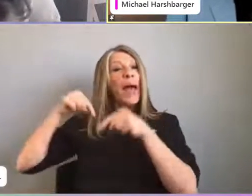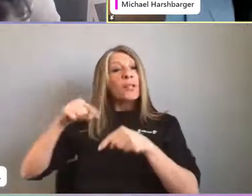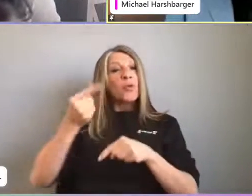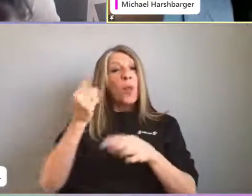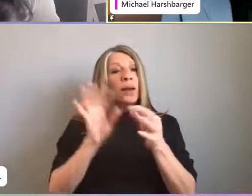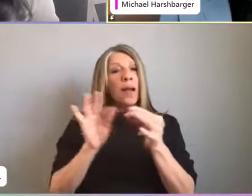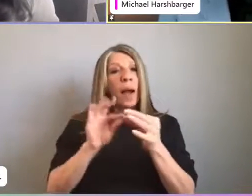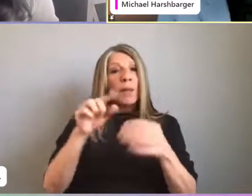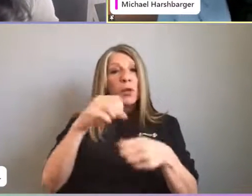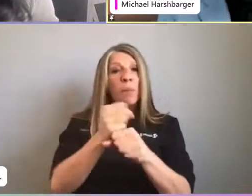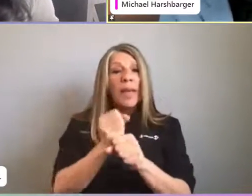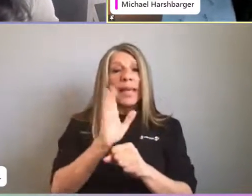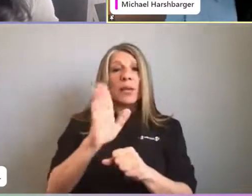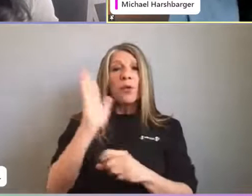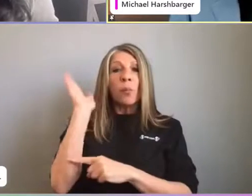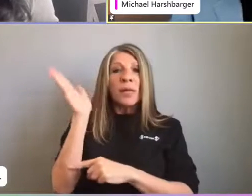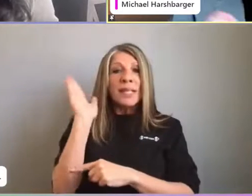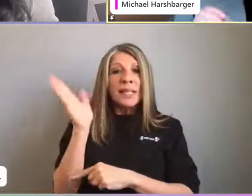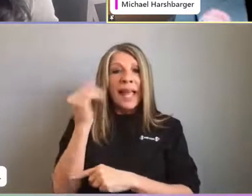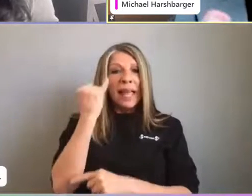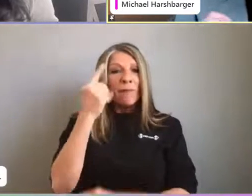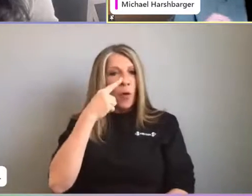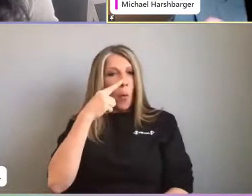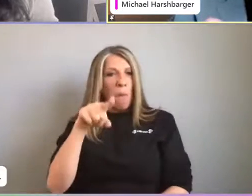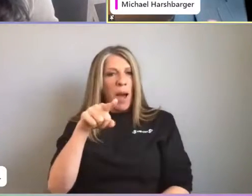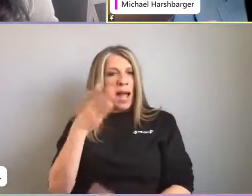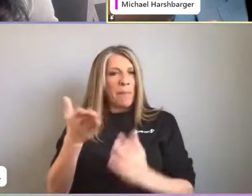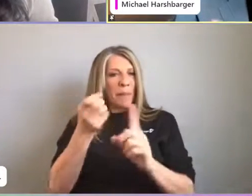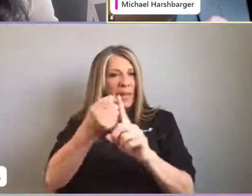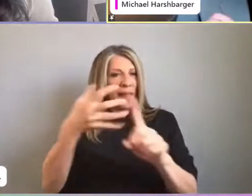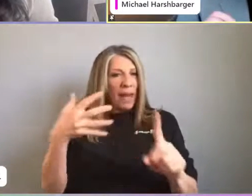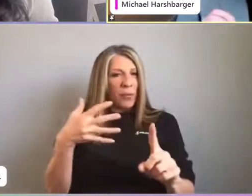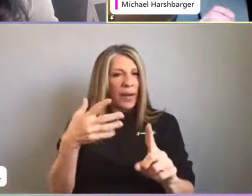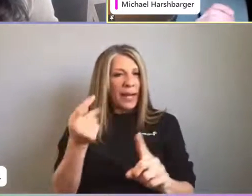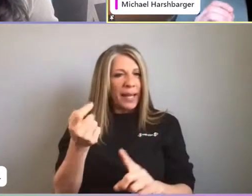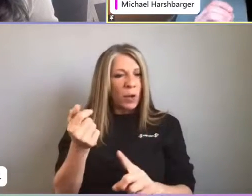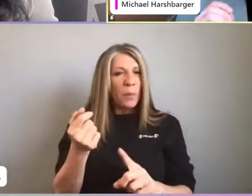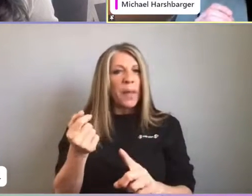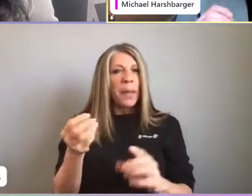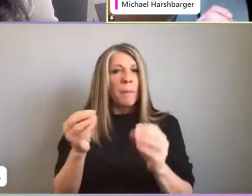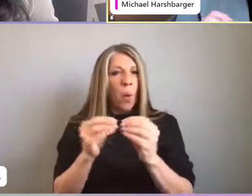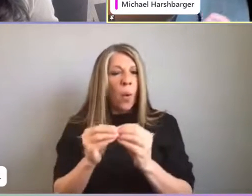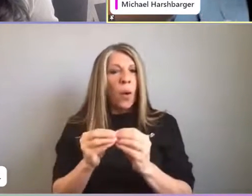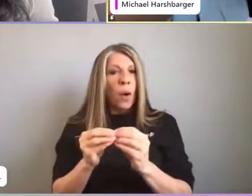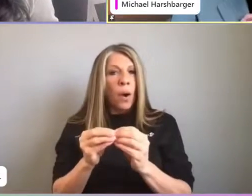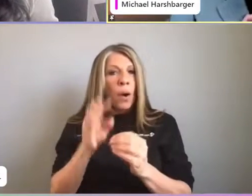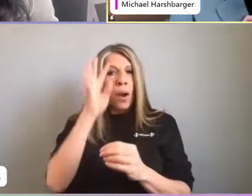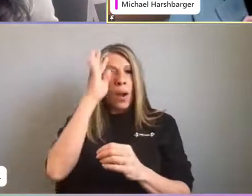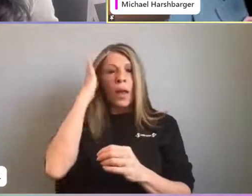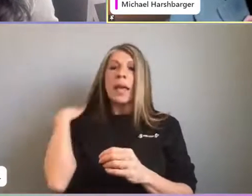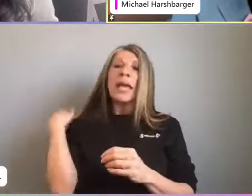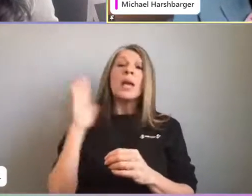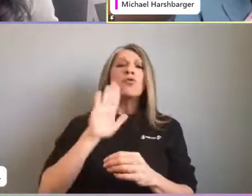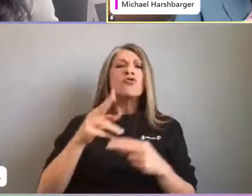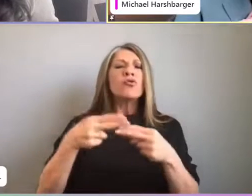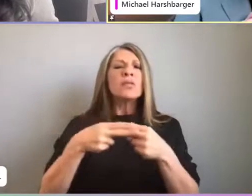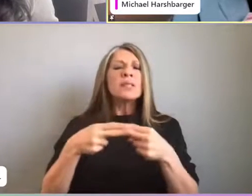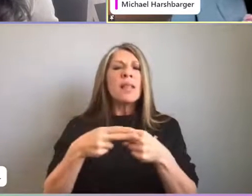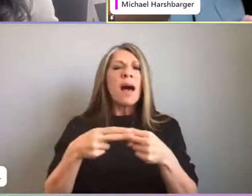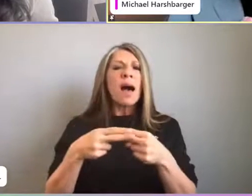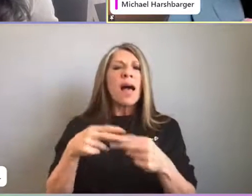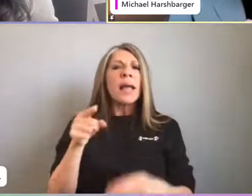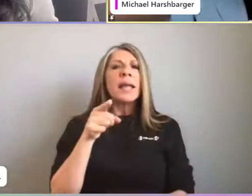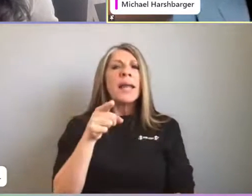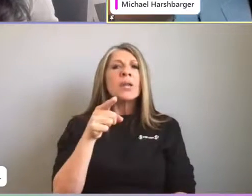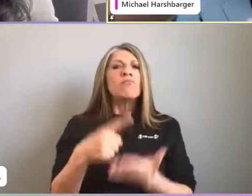made in your presentation, and then if you don't mind elaborating on it a little more. It was your slide at which you